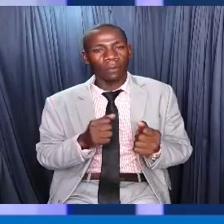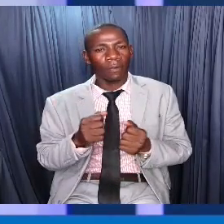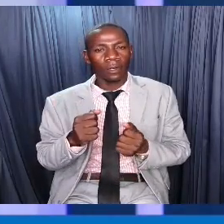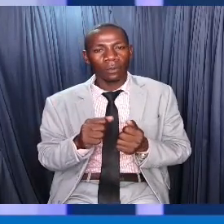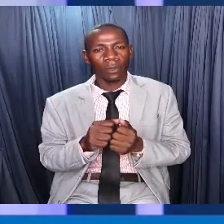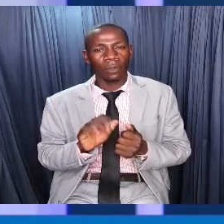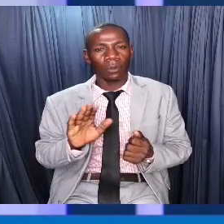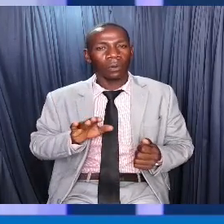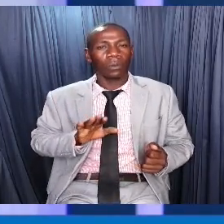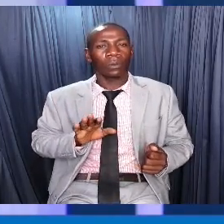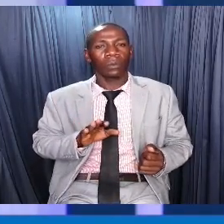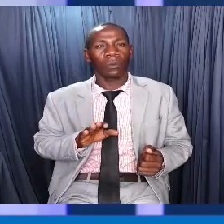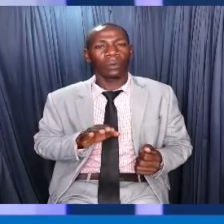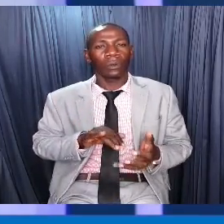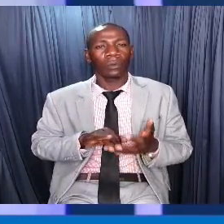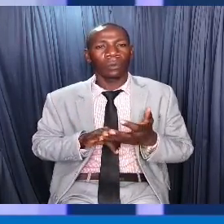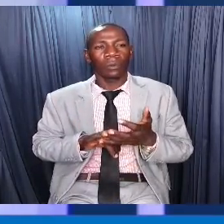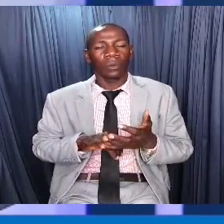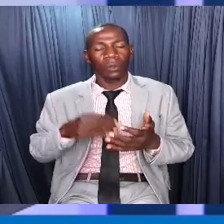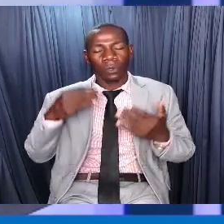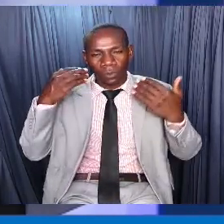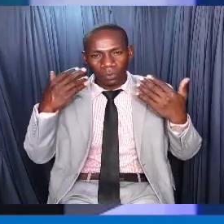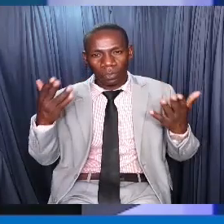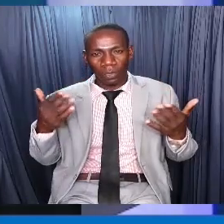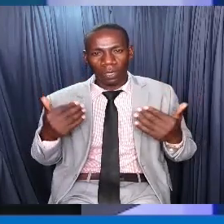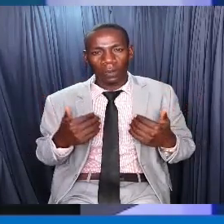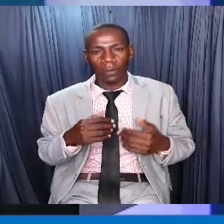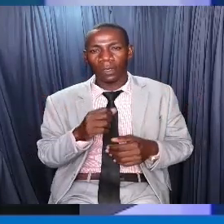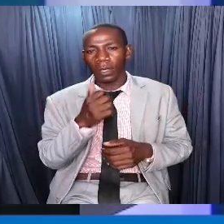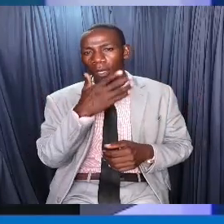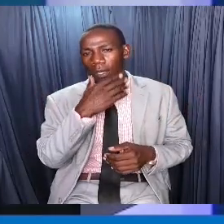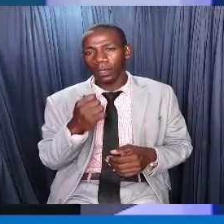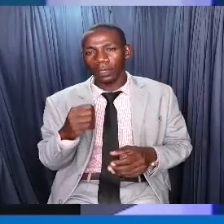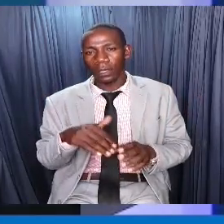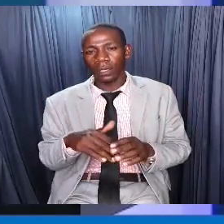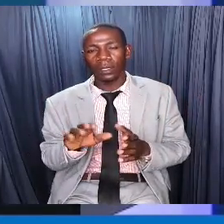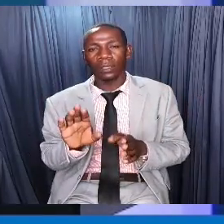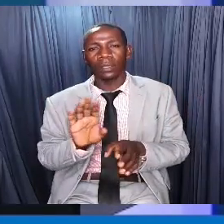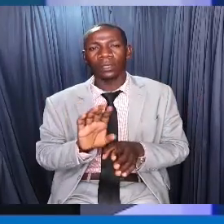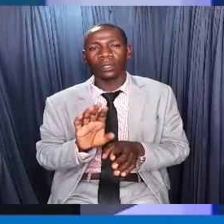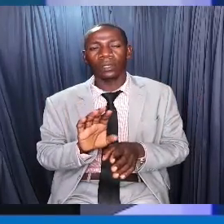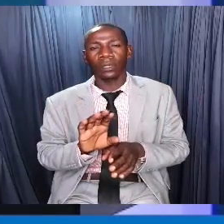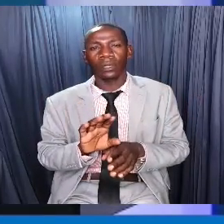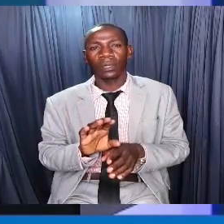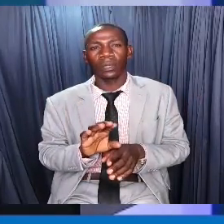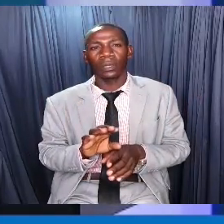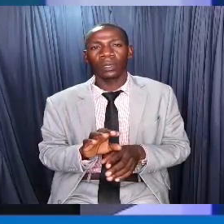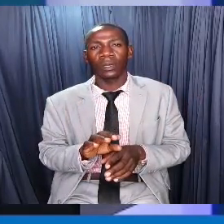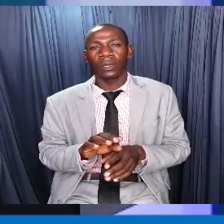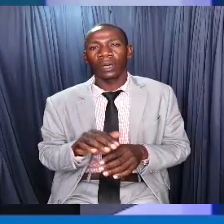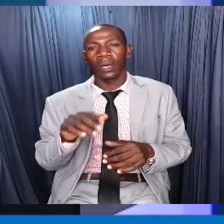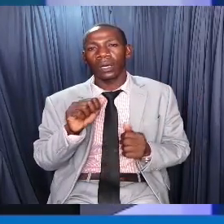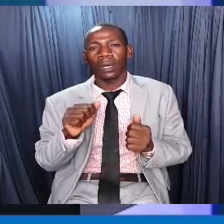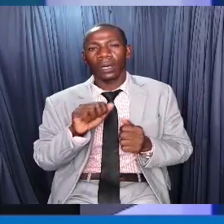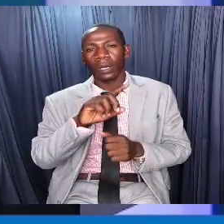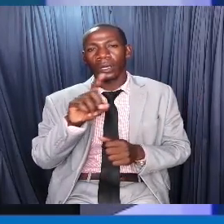there and disagree with the wife? Unaulizwa hakuna wazee huko kanisani. You are asked, don't you have the elders in church? Siku moja tulienda kuulizwa hivyo na Msomali. When we asked